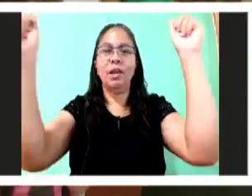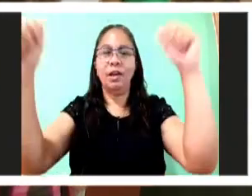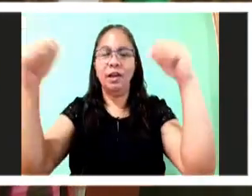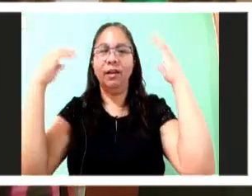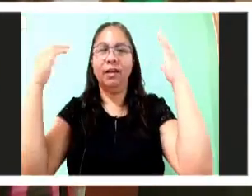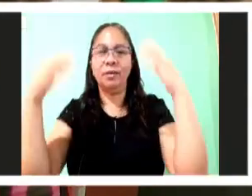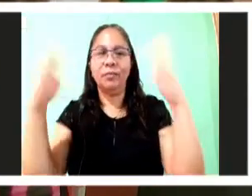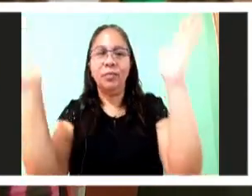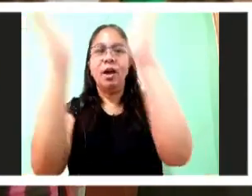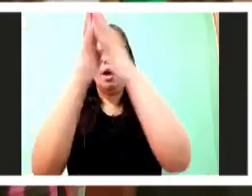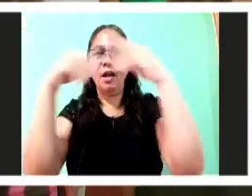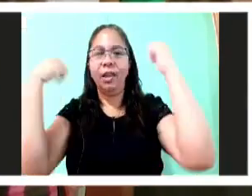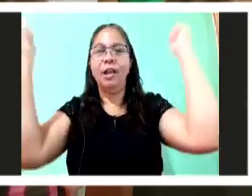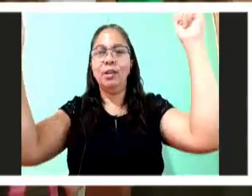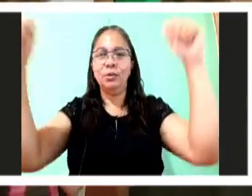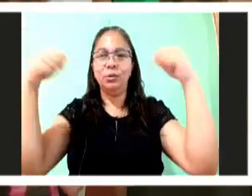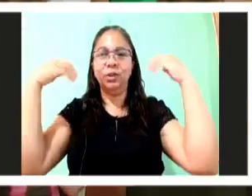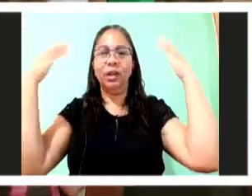Hallelujah,